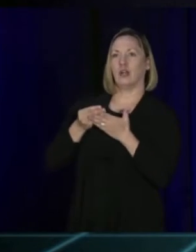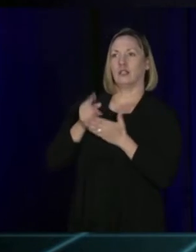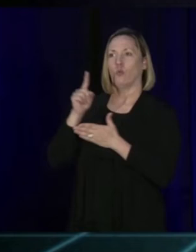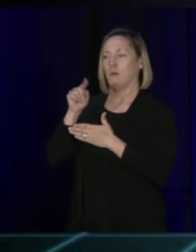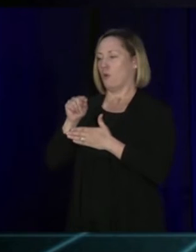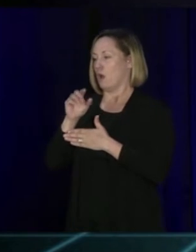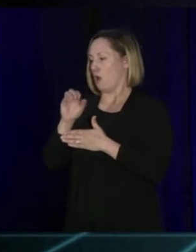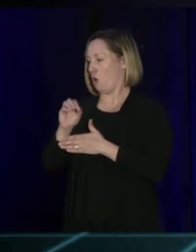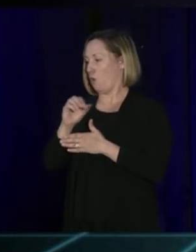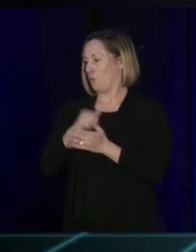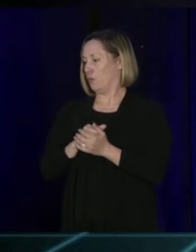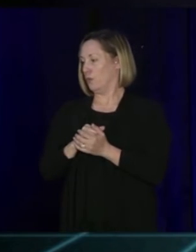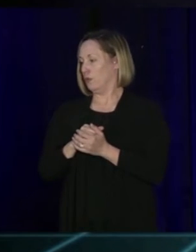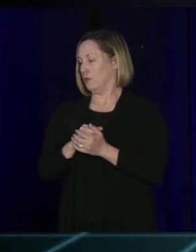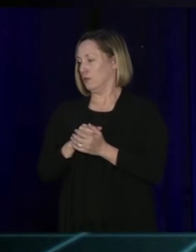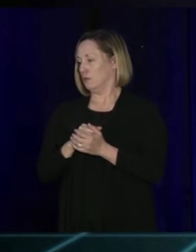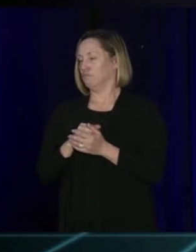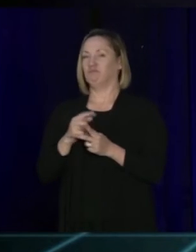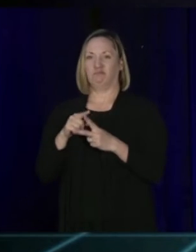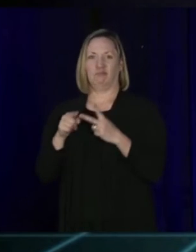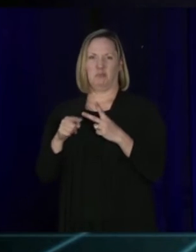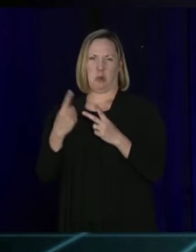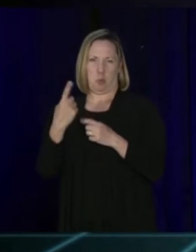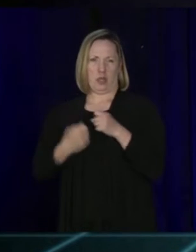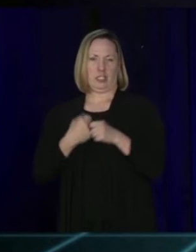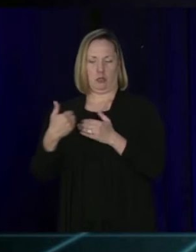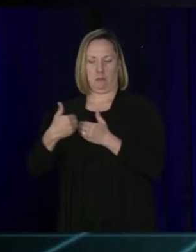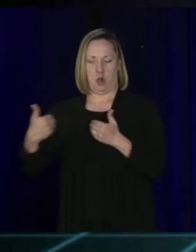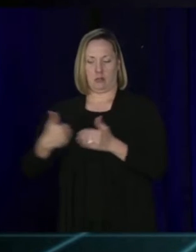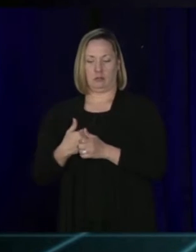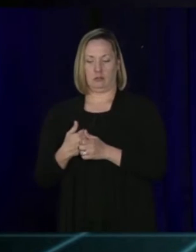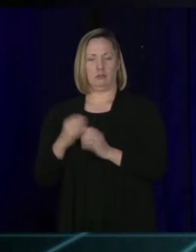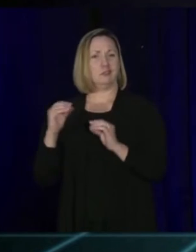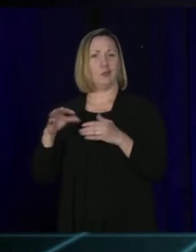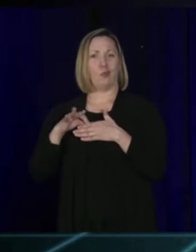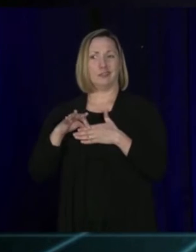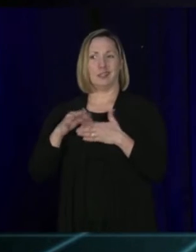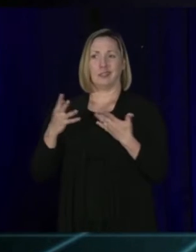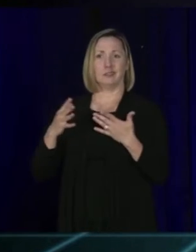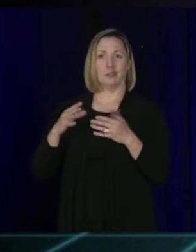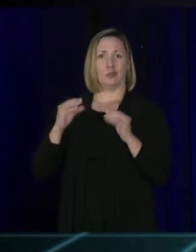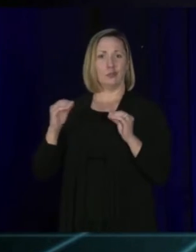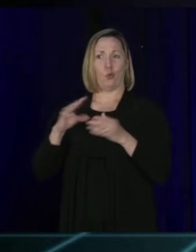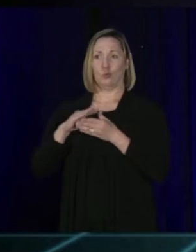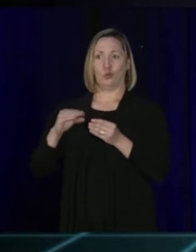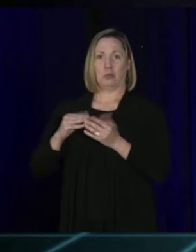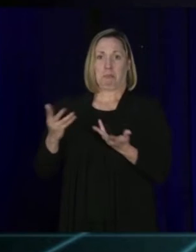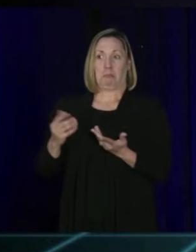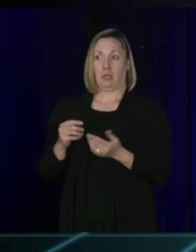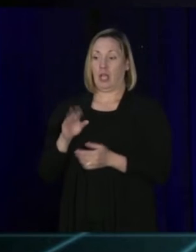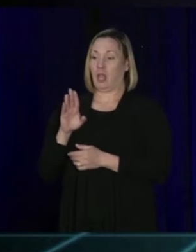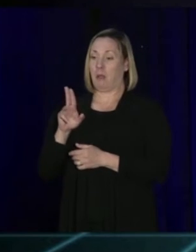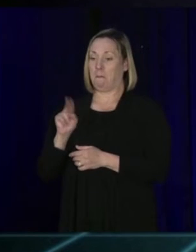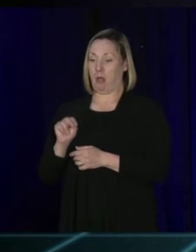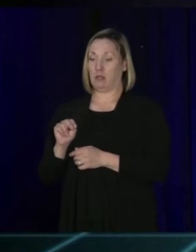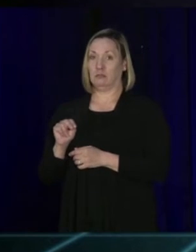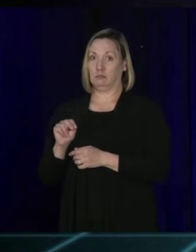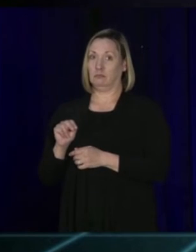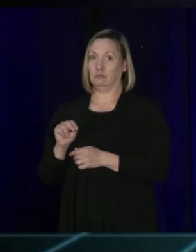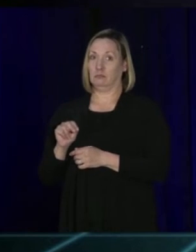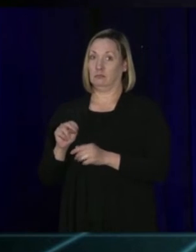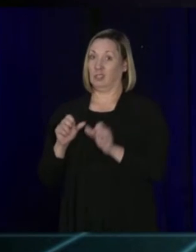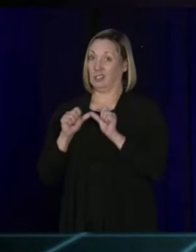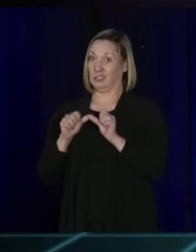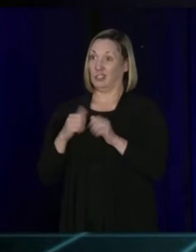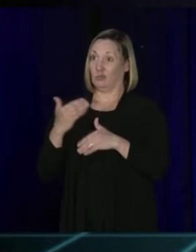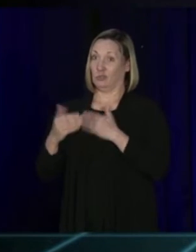apart. Again, this is just context. There's no like, there's not even a story there. This is like, hey, Bun's continue to move more work. If you really